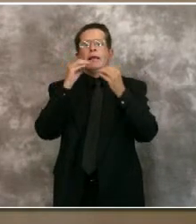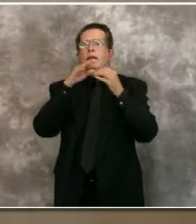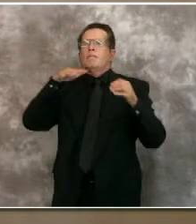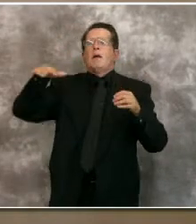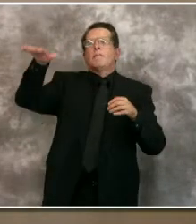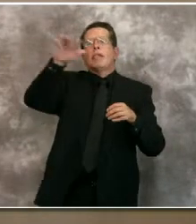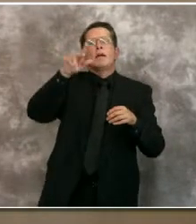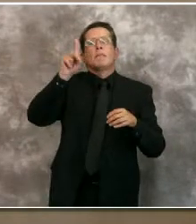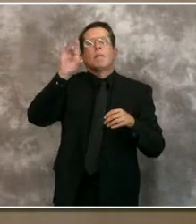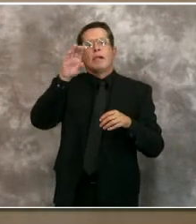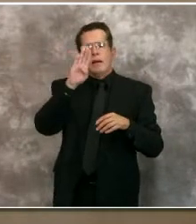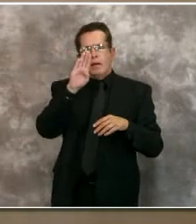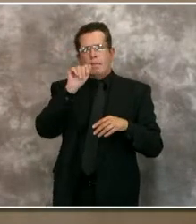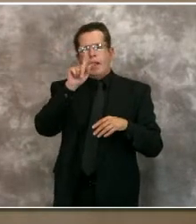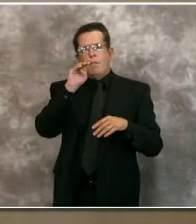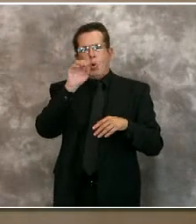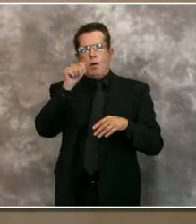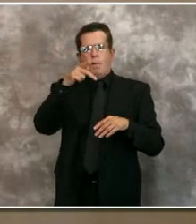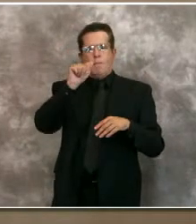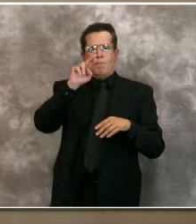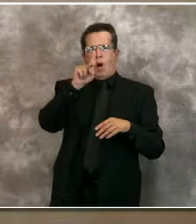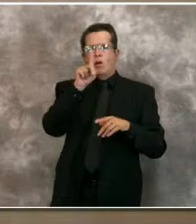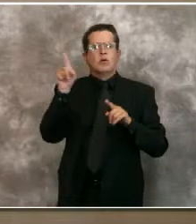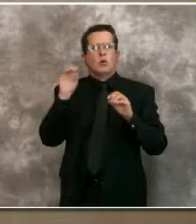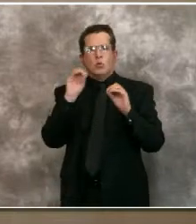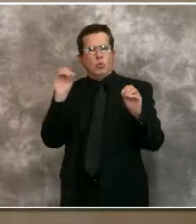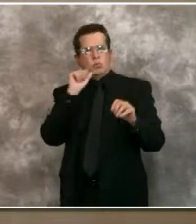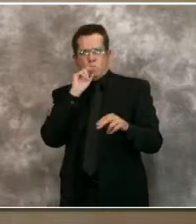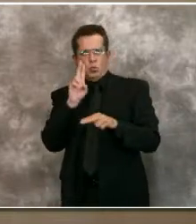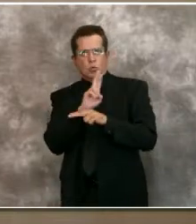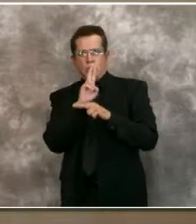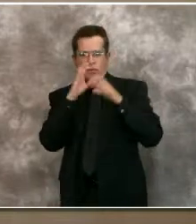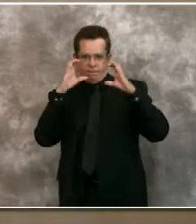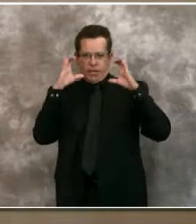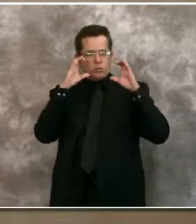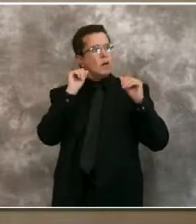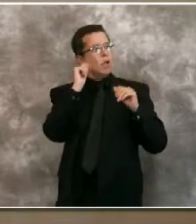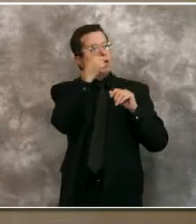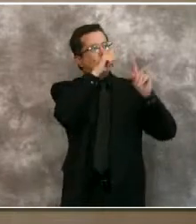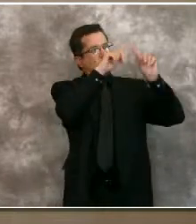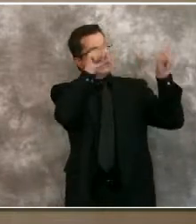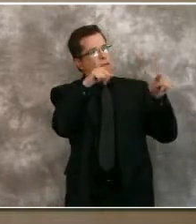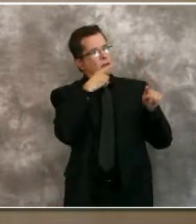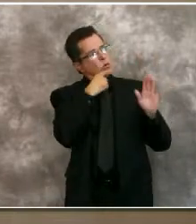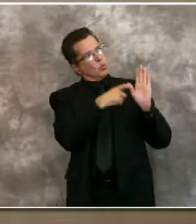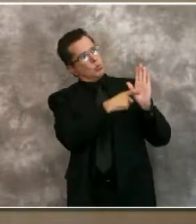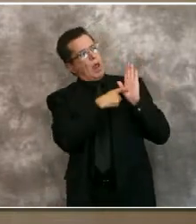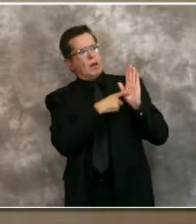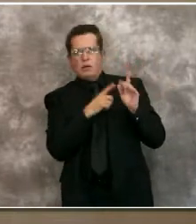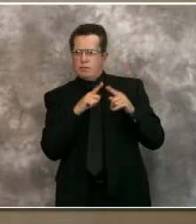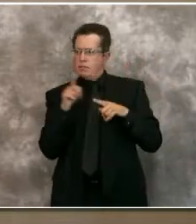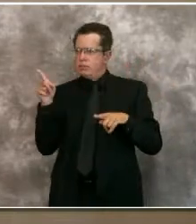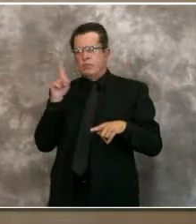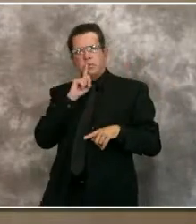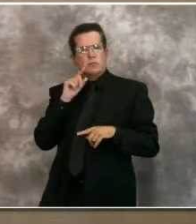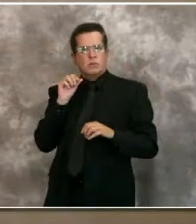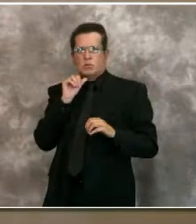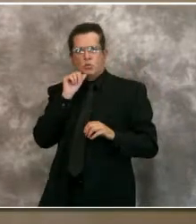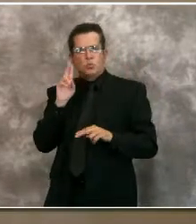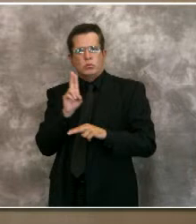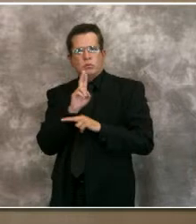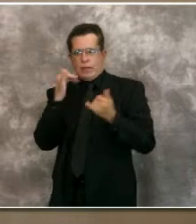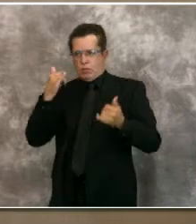Balboa Park, are not wearing face coverings despite all the signs that say this is required. As the summer goes on, it may be more difficult to